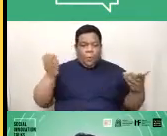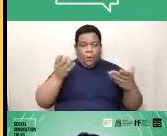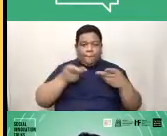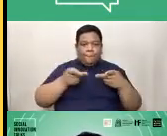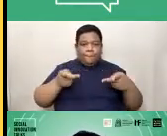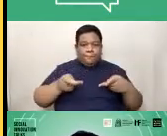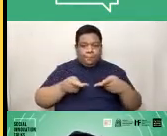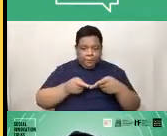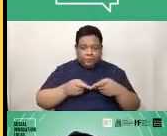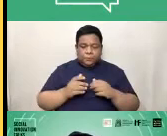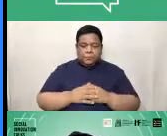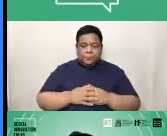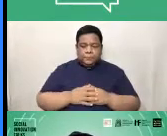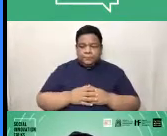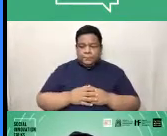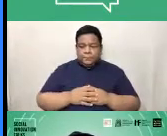within the world.